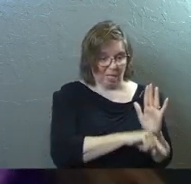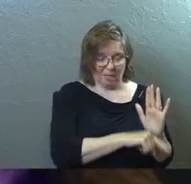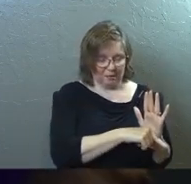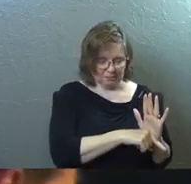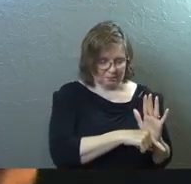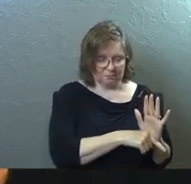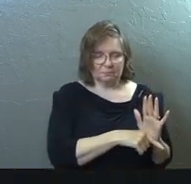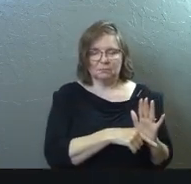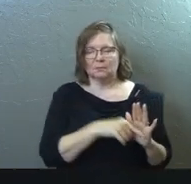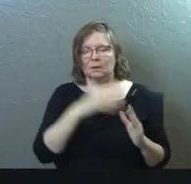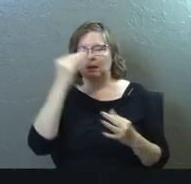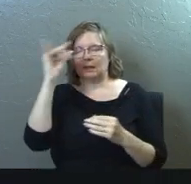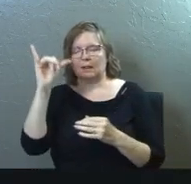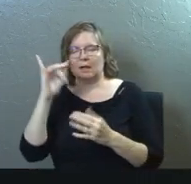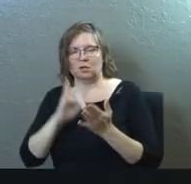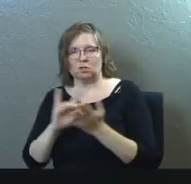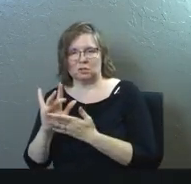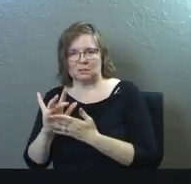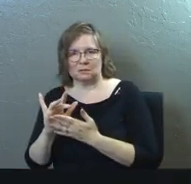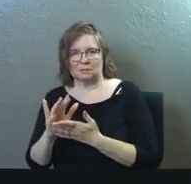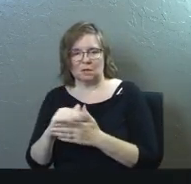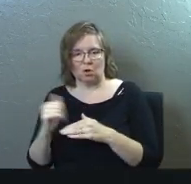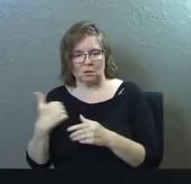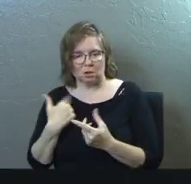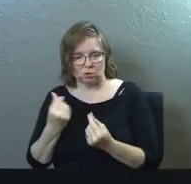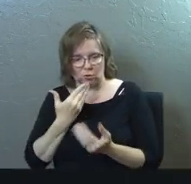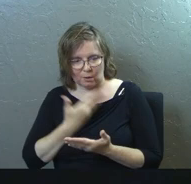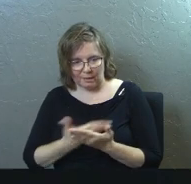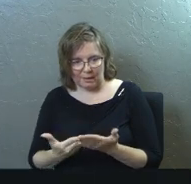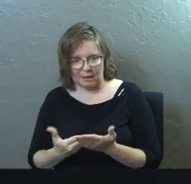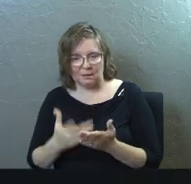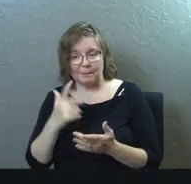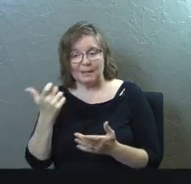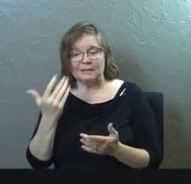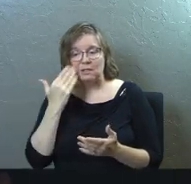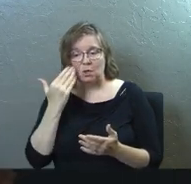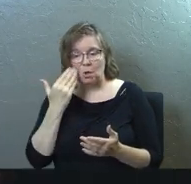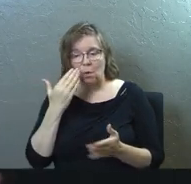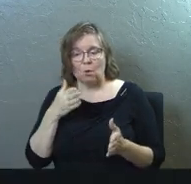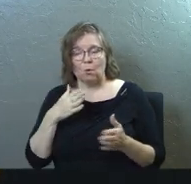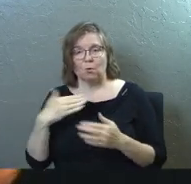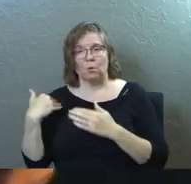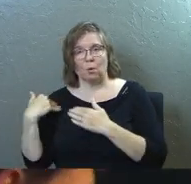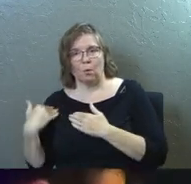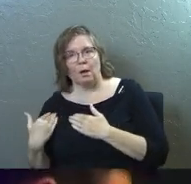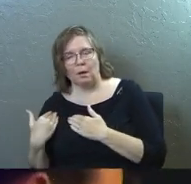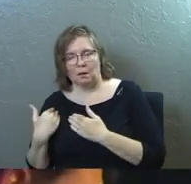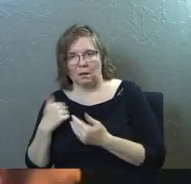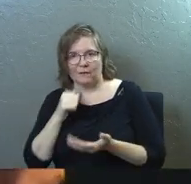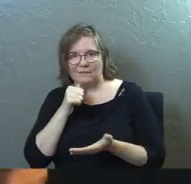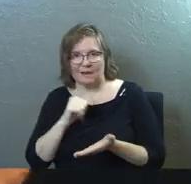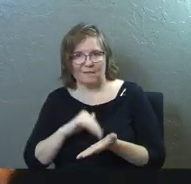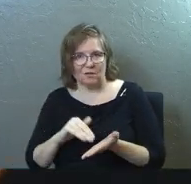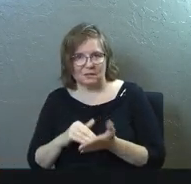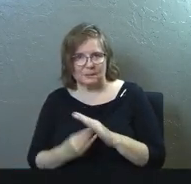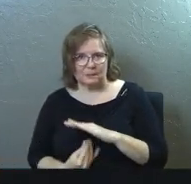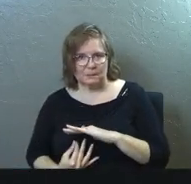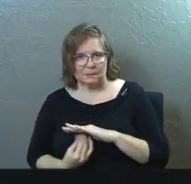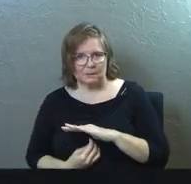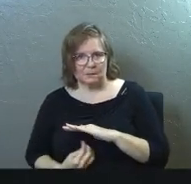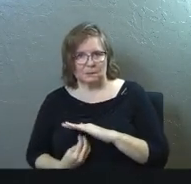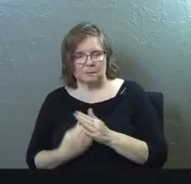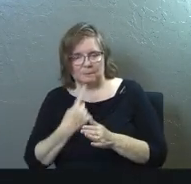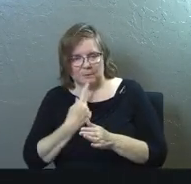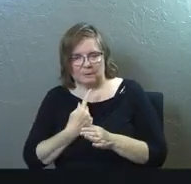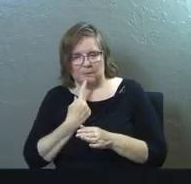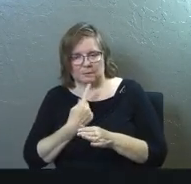like Jesus. He calls us to good things, to go his way, because again, he knows the weight of unforgiveness. He knows what it looks like when we choose